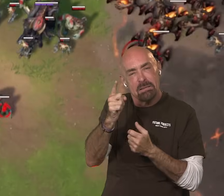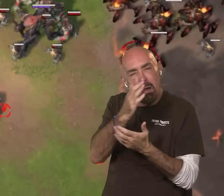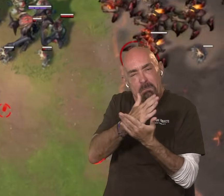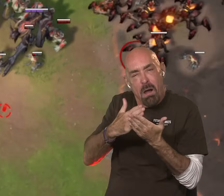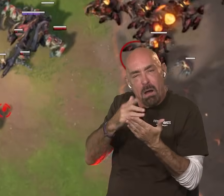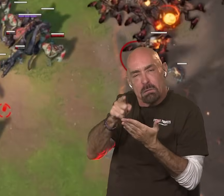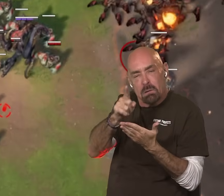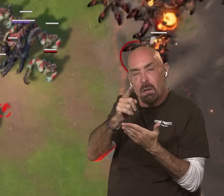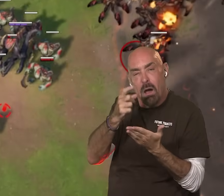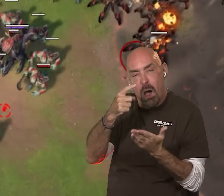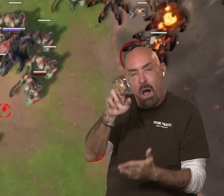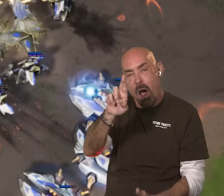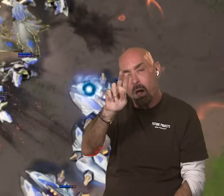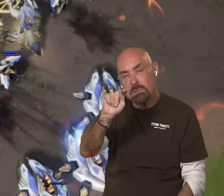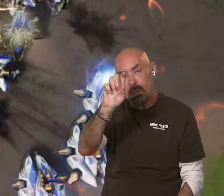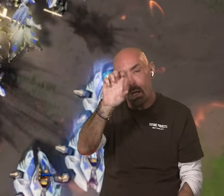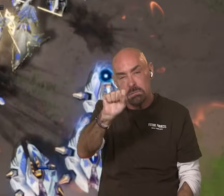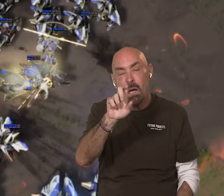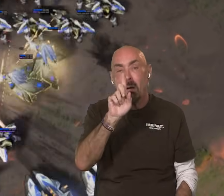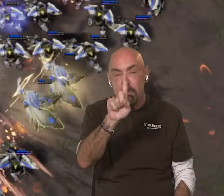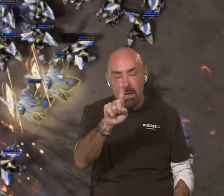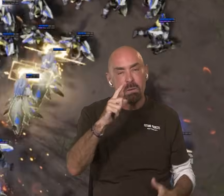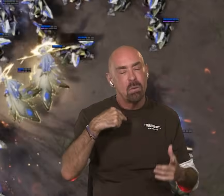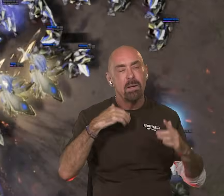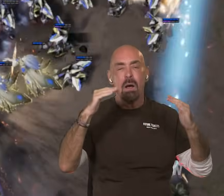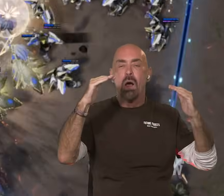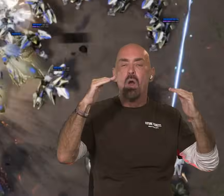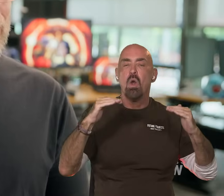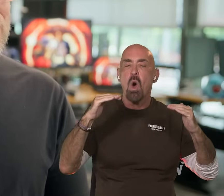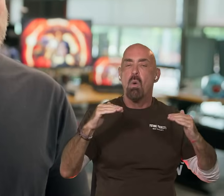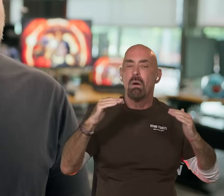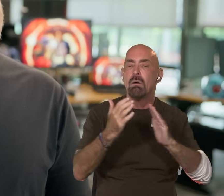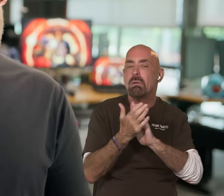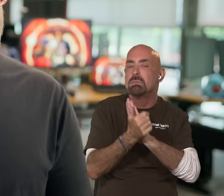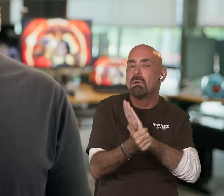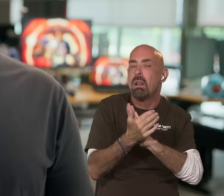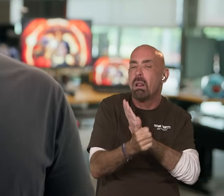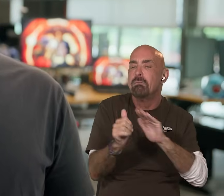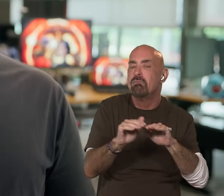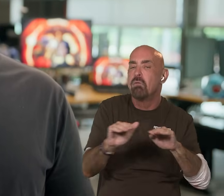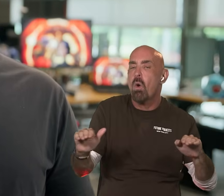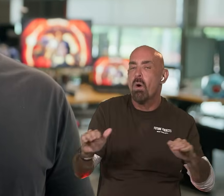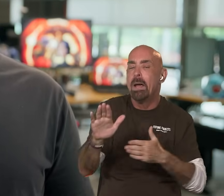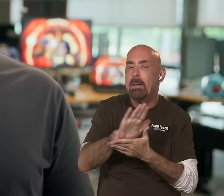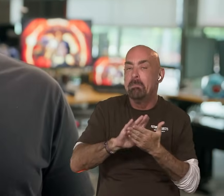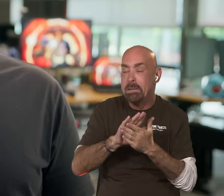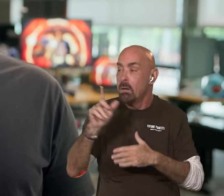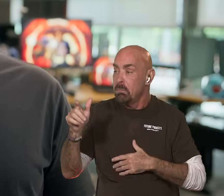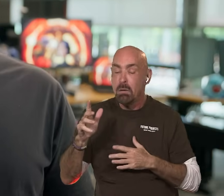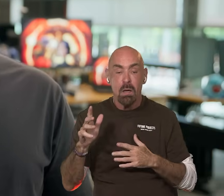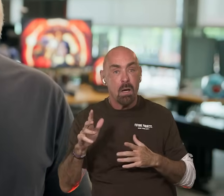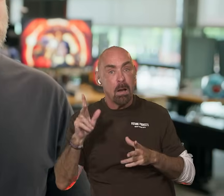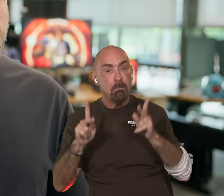that aspect of RTS, but we talk a lot about lowering the skill floor, which means making it more approachable for